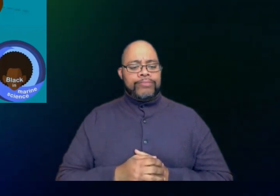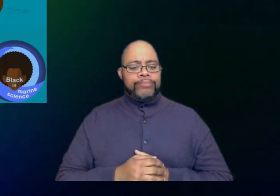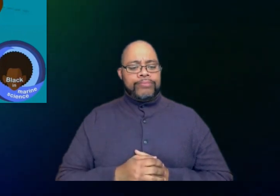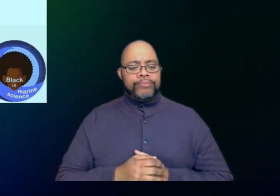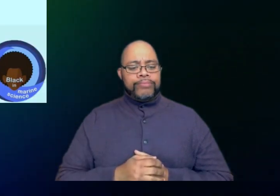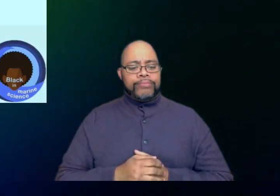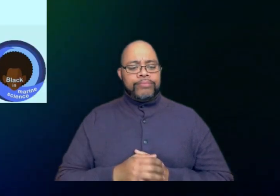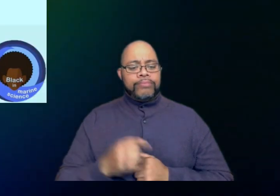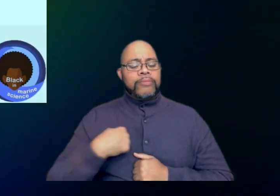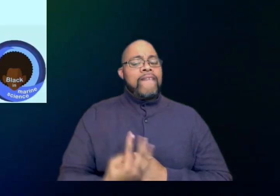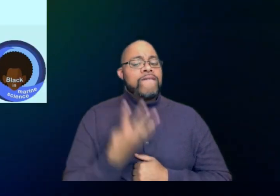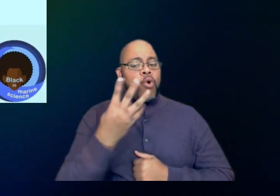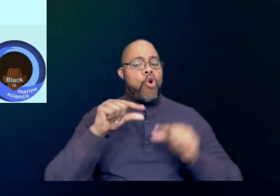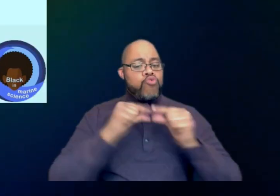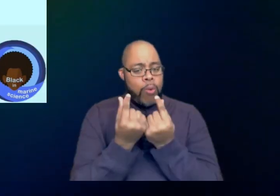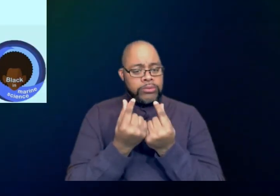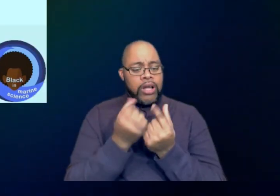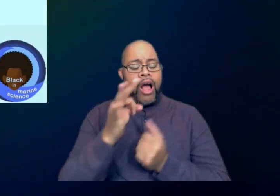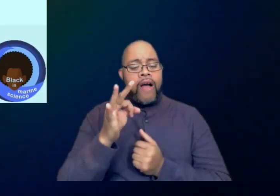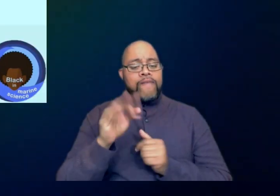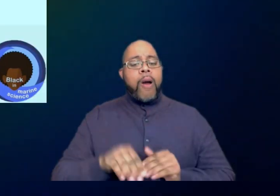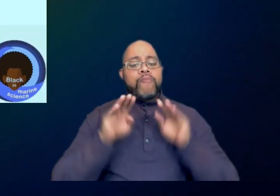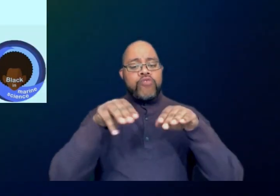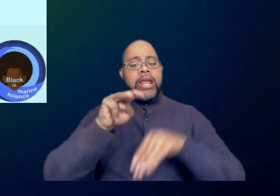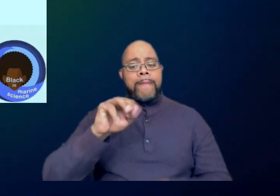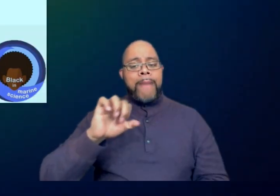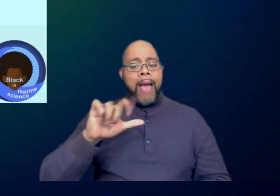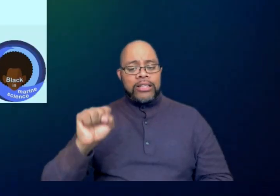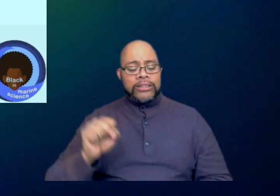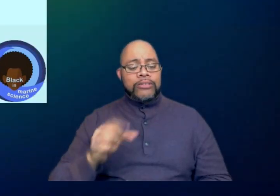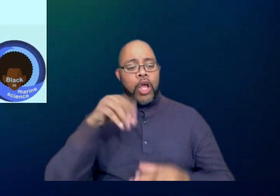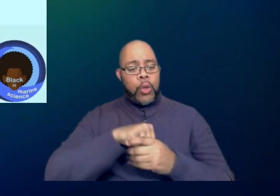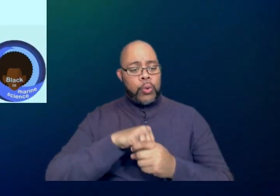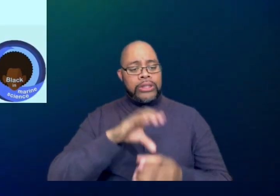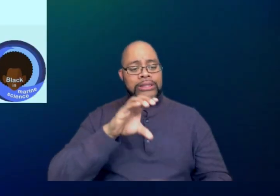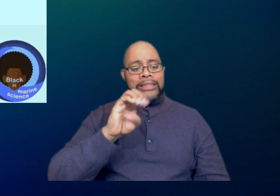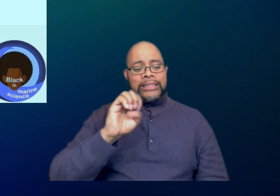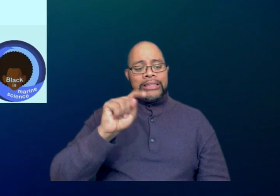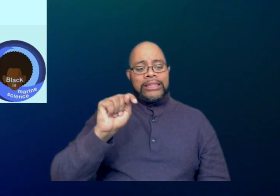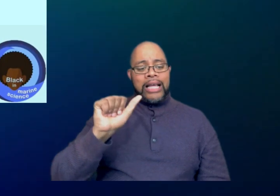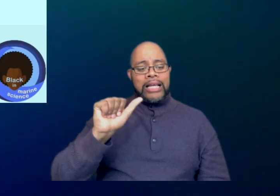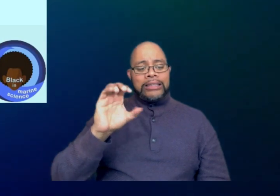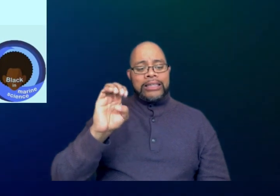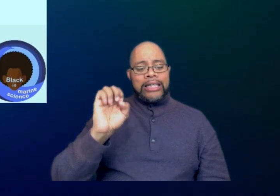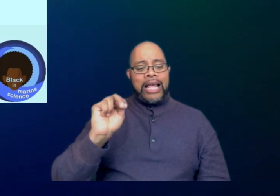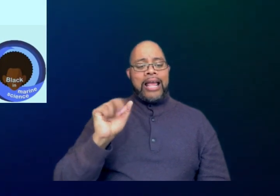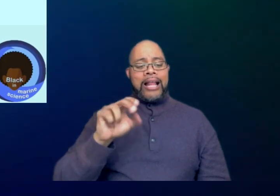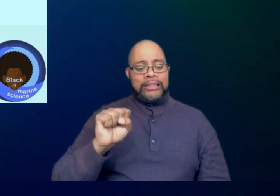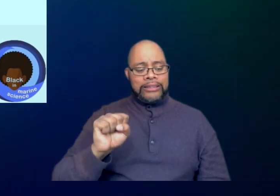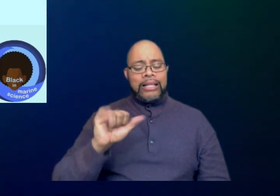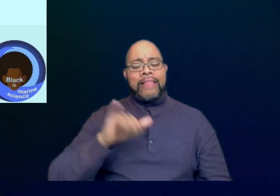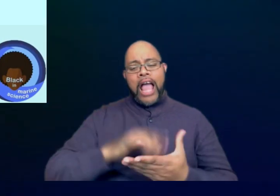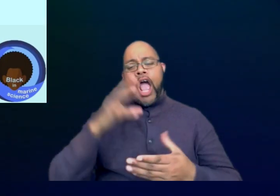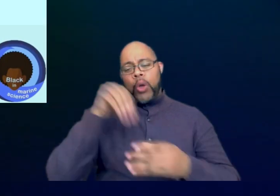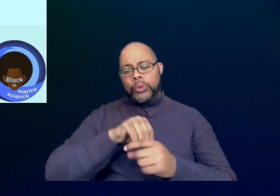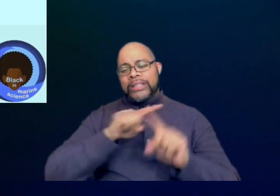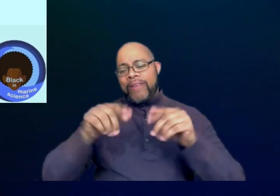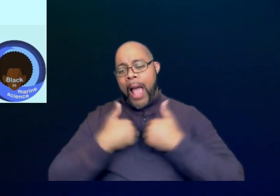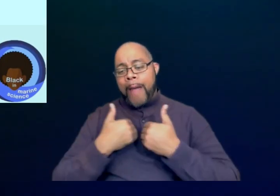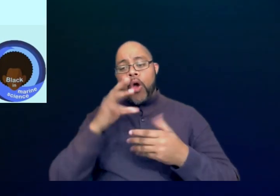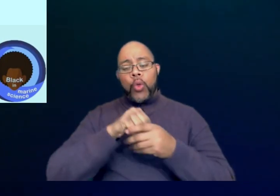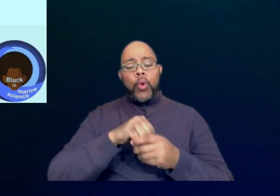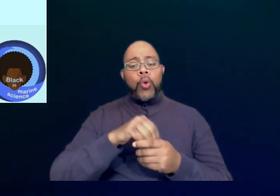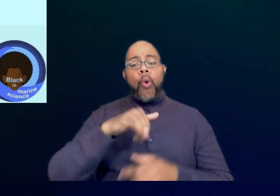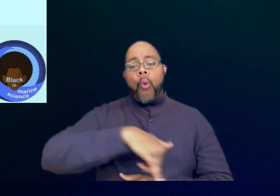water. And there are 4 groups of marine mammals, including cetaceans, which is going to